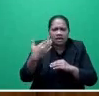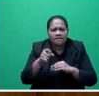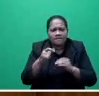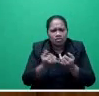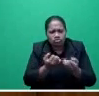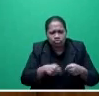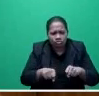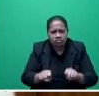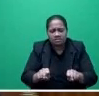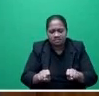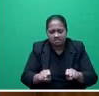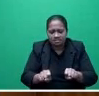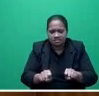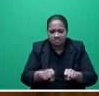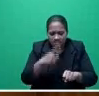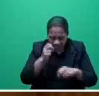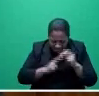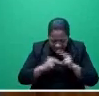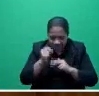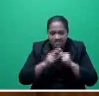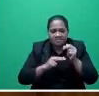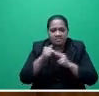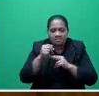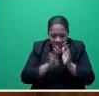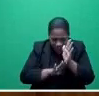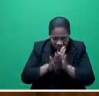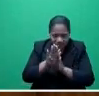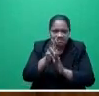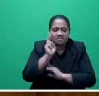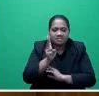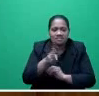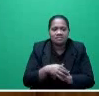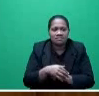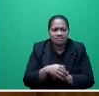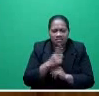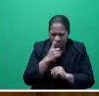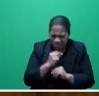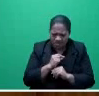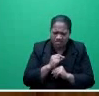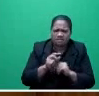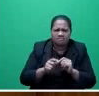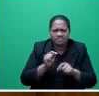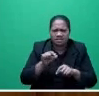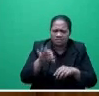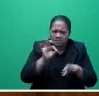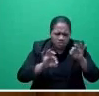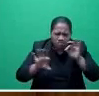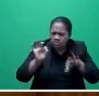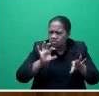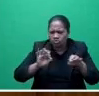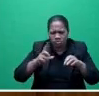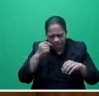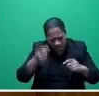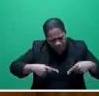to build a bridge to recovery. We can go far length to pick points to oppose this budget, but let's look